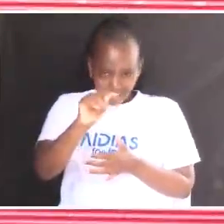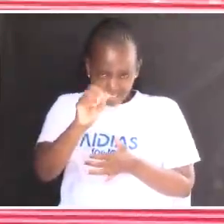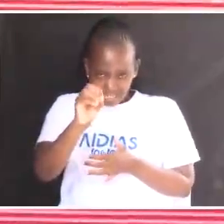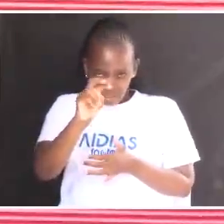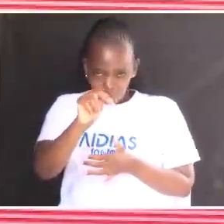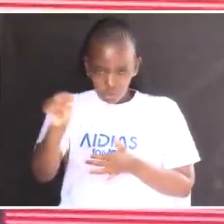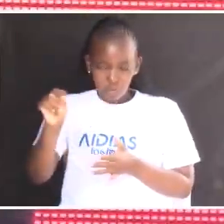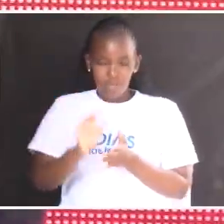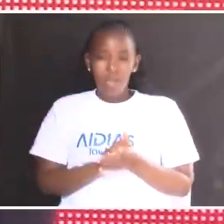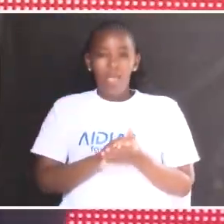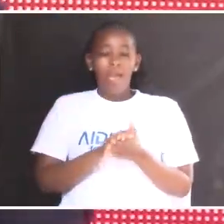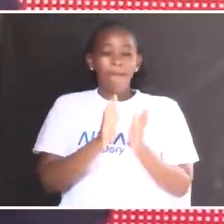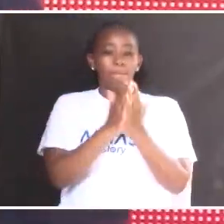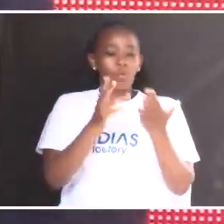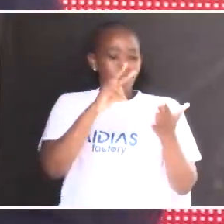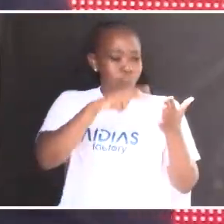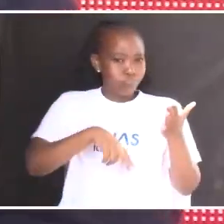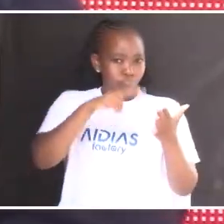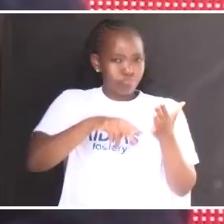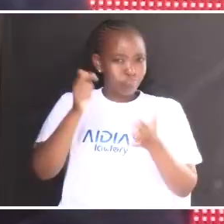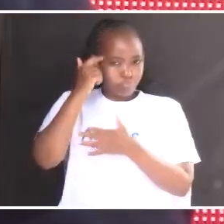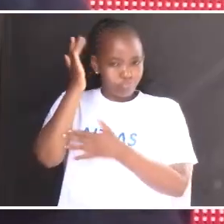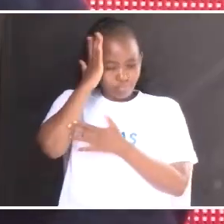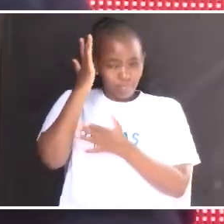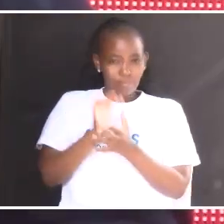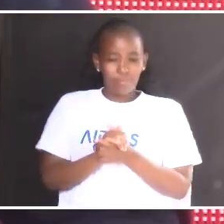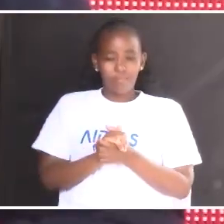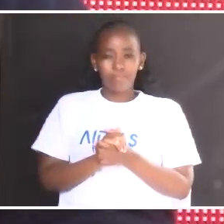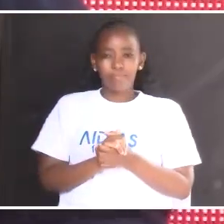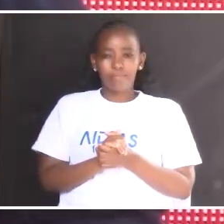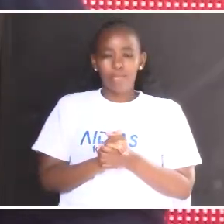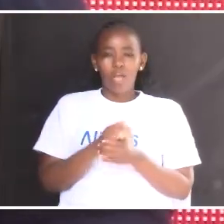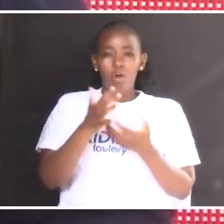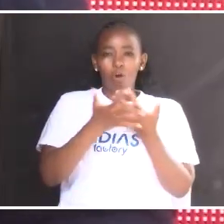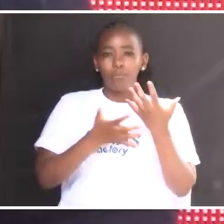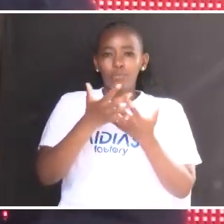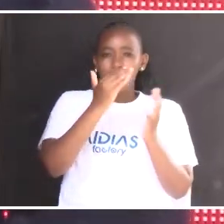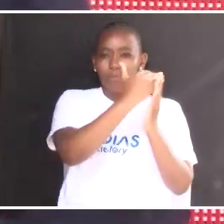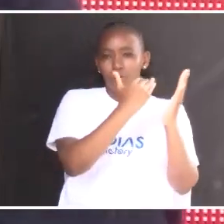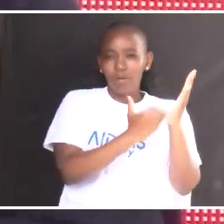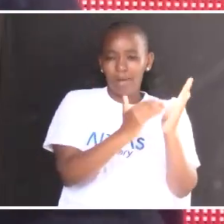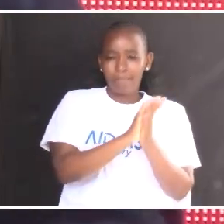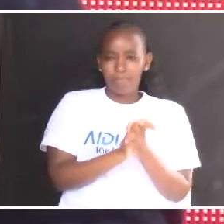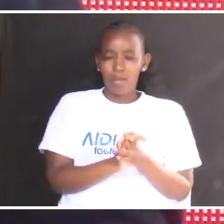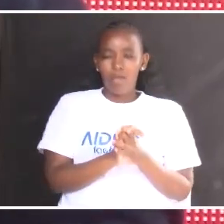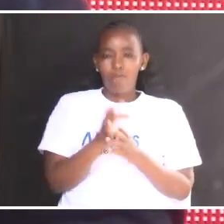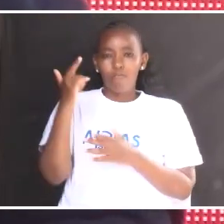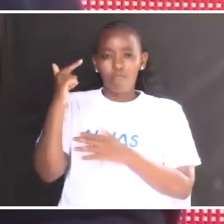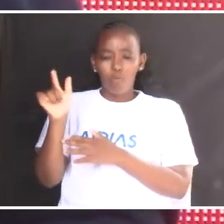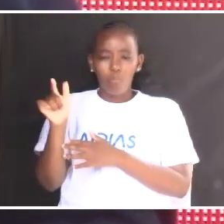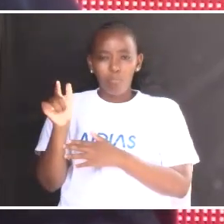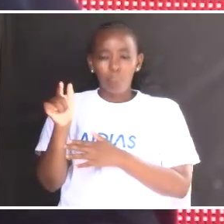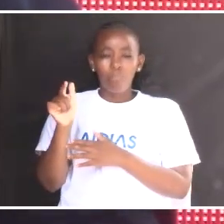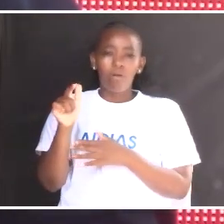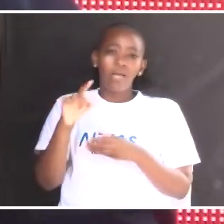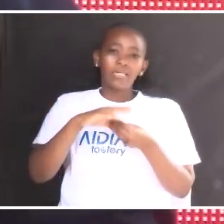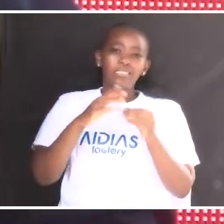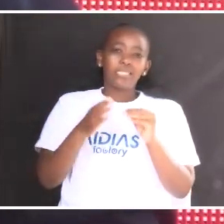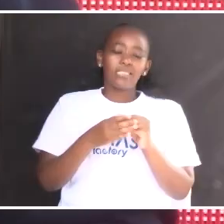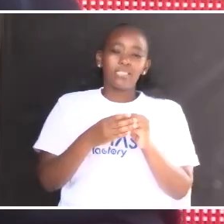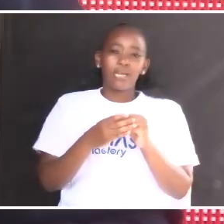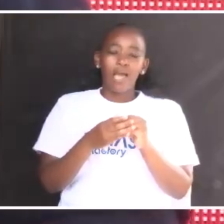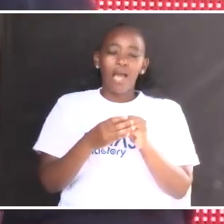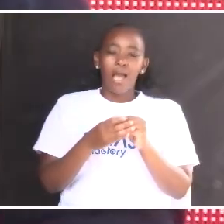that would actually be an exemption, as long as it is reasonable. Computer programs, if it is for the purpose of creating a backup